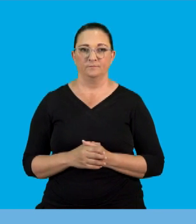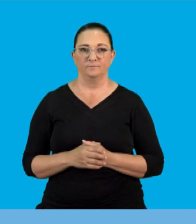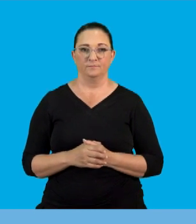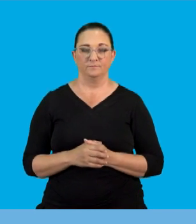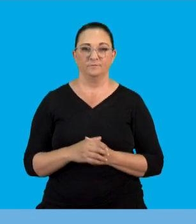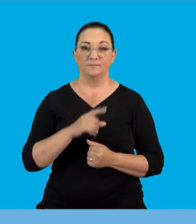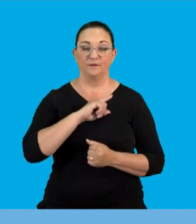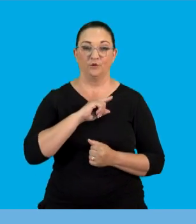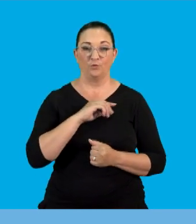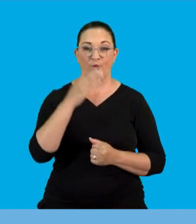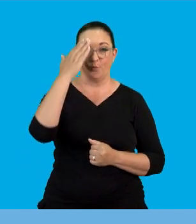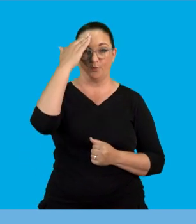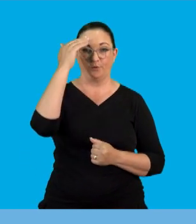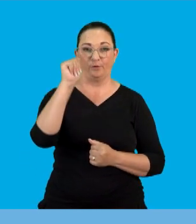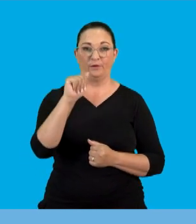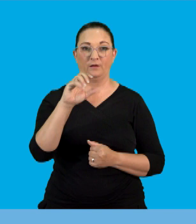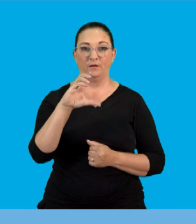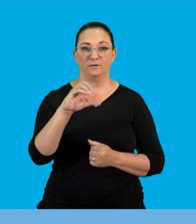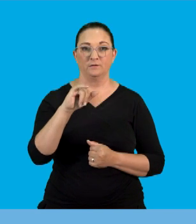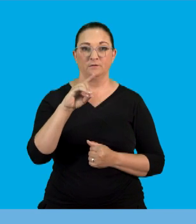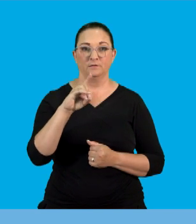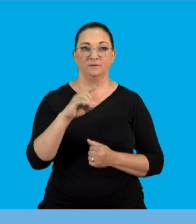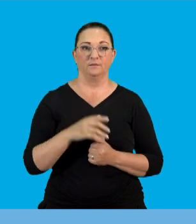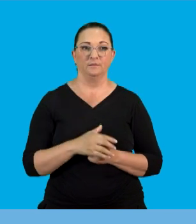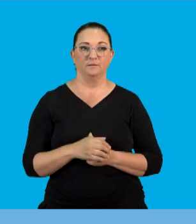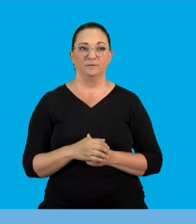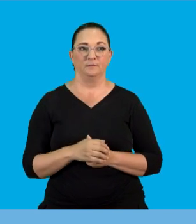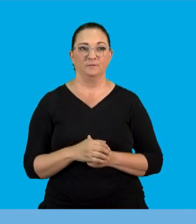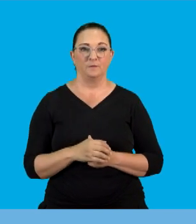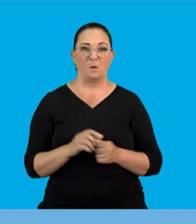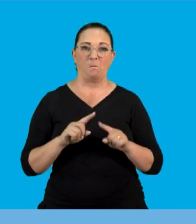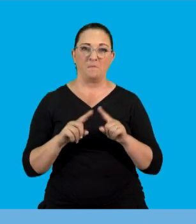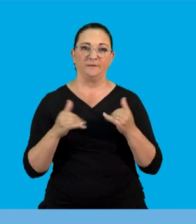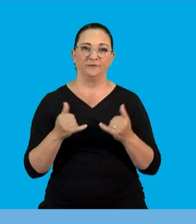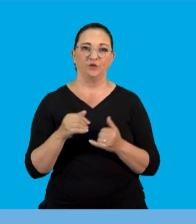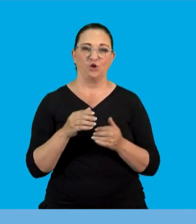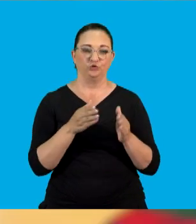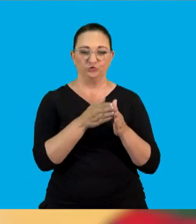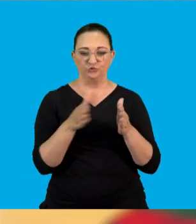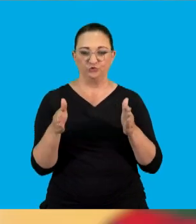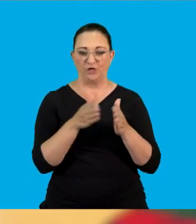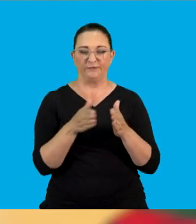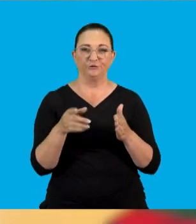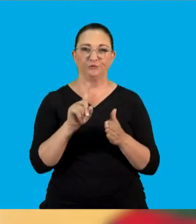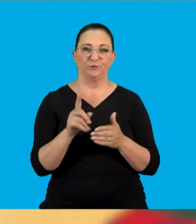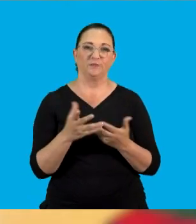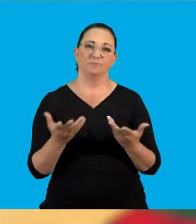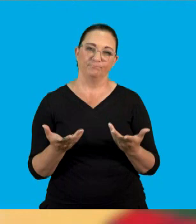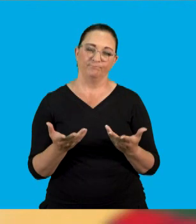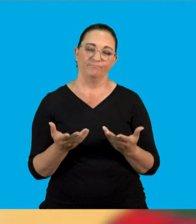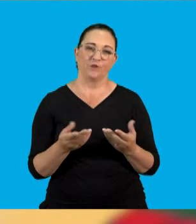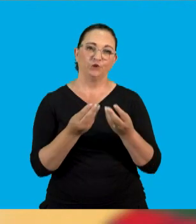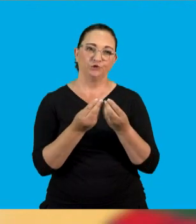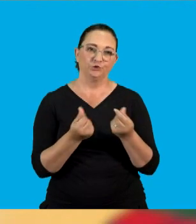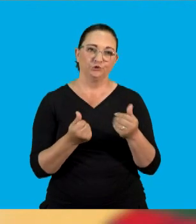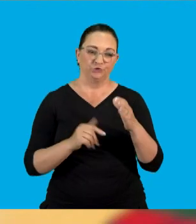There. So what is the approximate pH range of this solution? We just said this